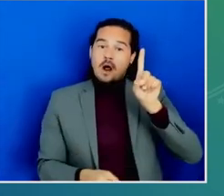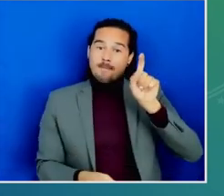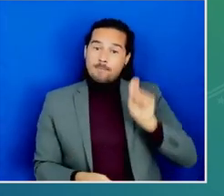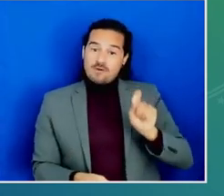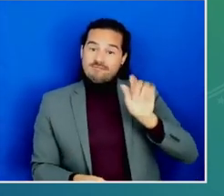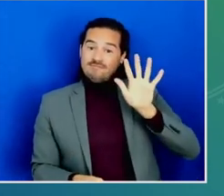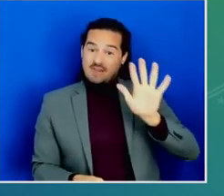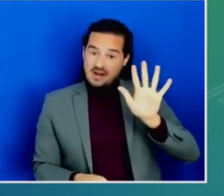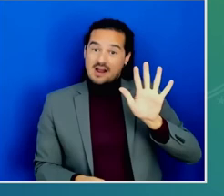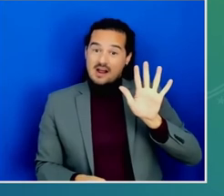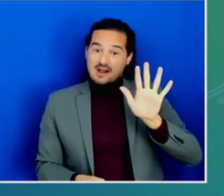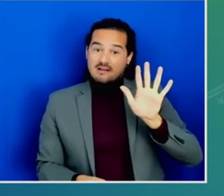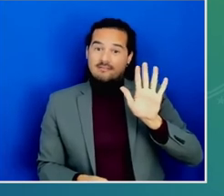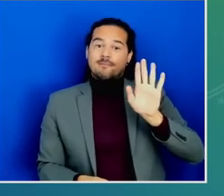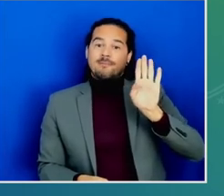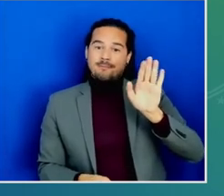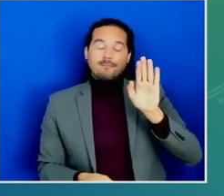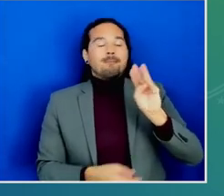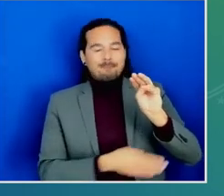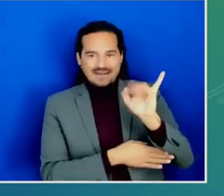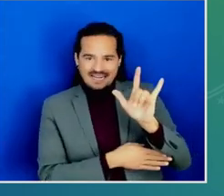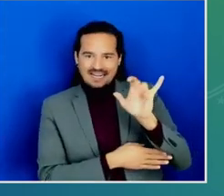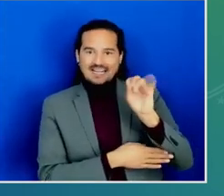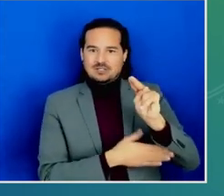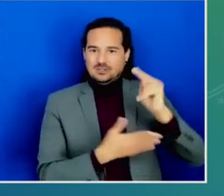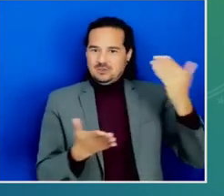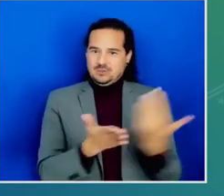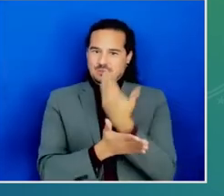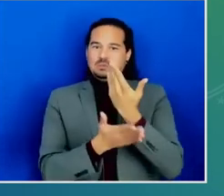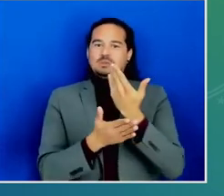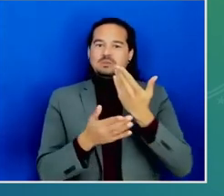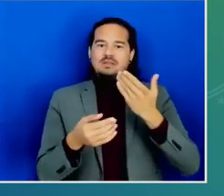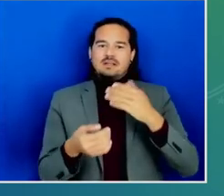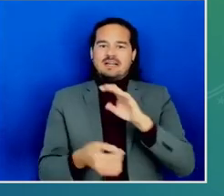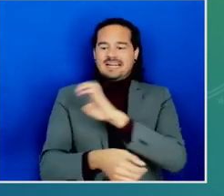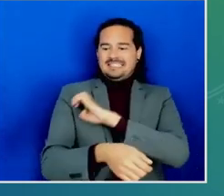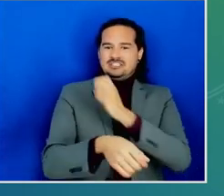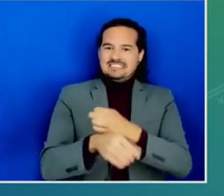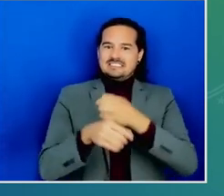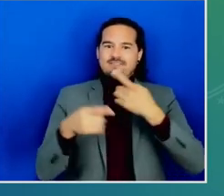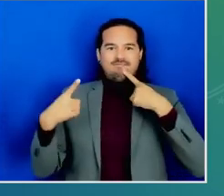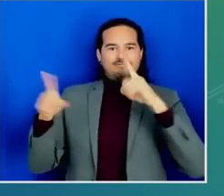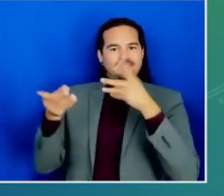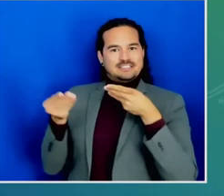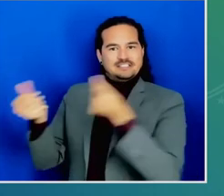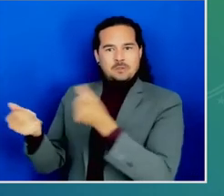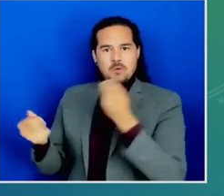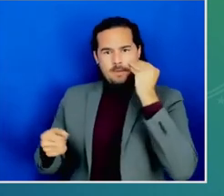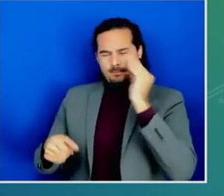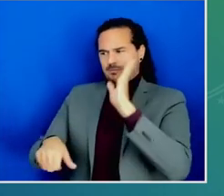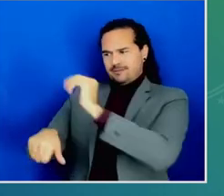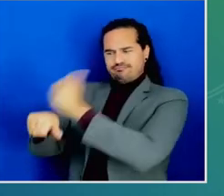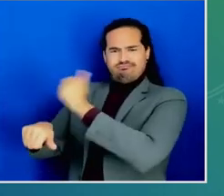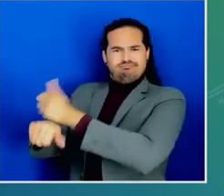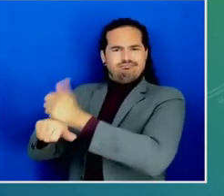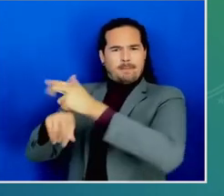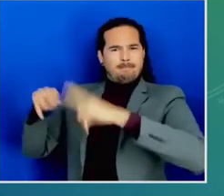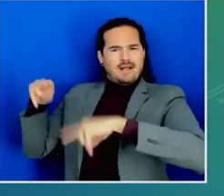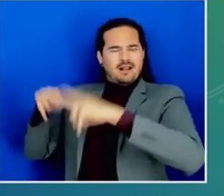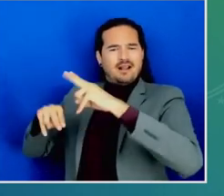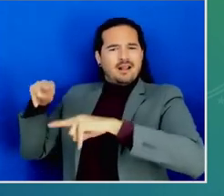new energy-efficient homes and public housing units that will benefit our communities three times over by